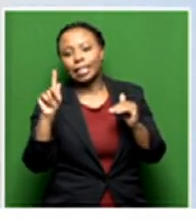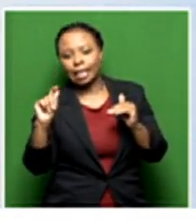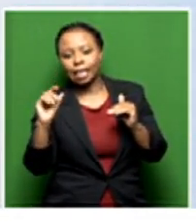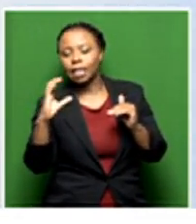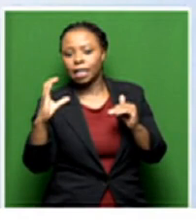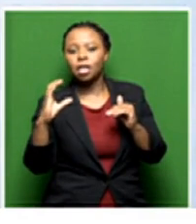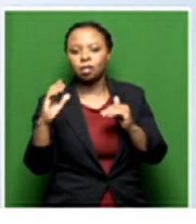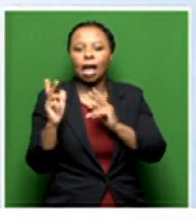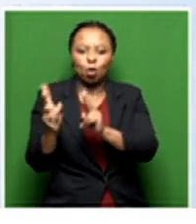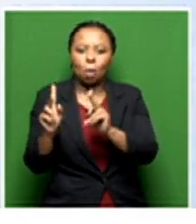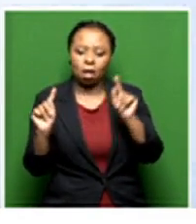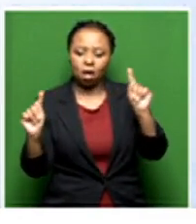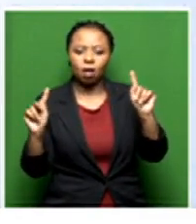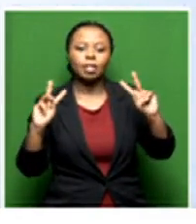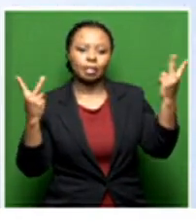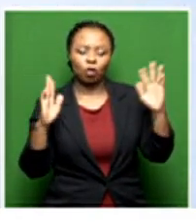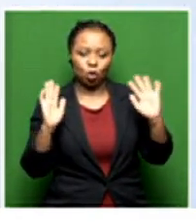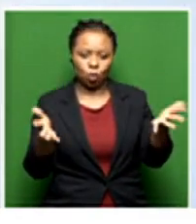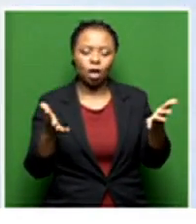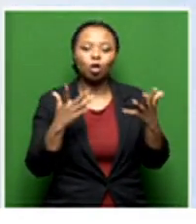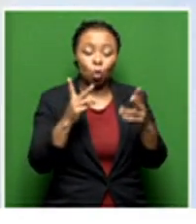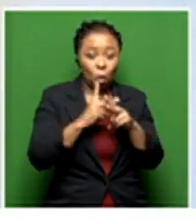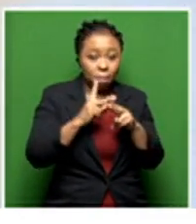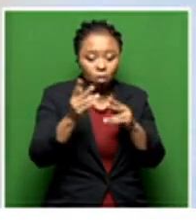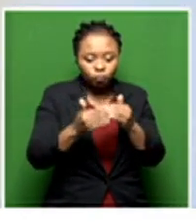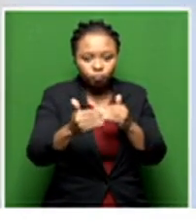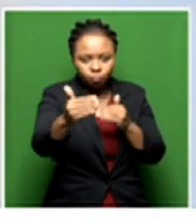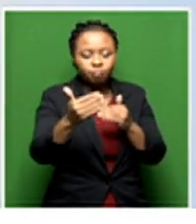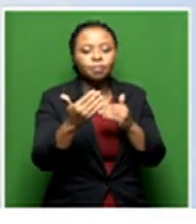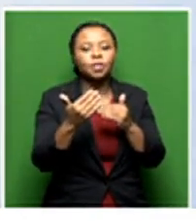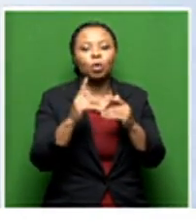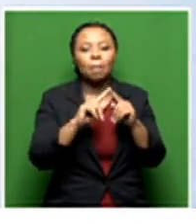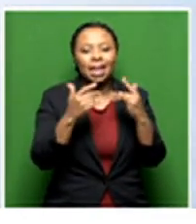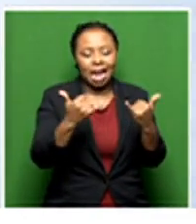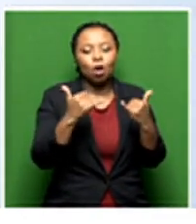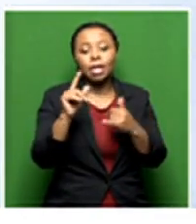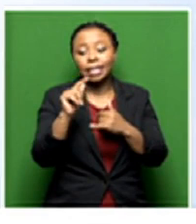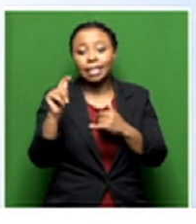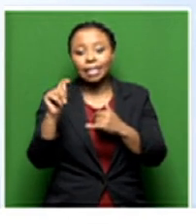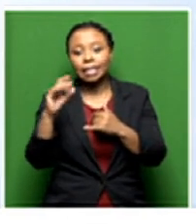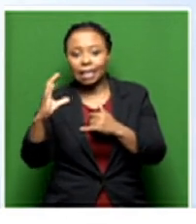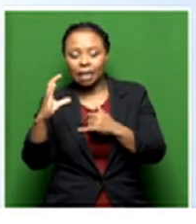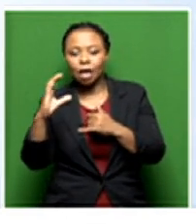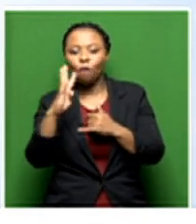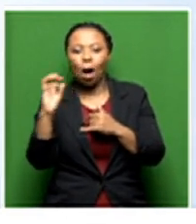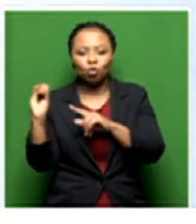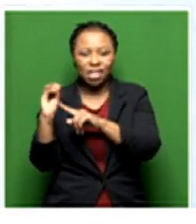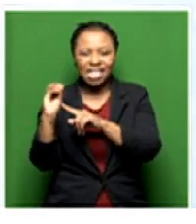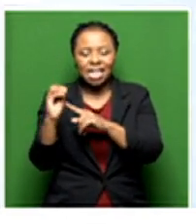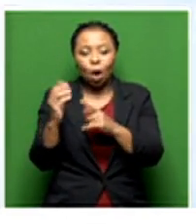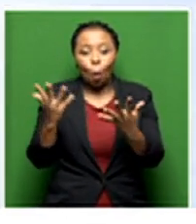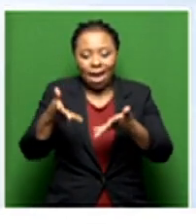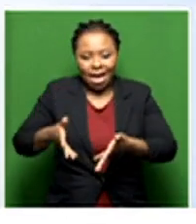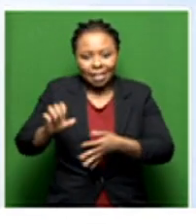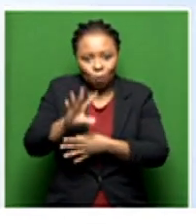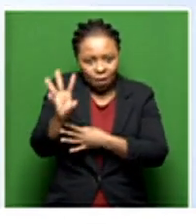So we're planning ahead from that. But now we want to just establish the DTC 400 firstly here in South Africa